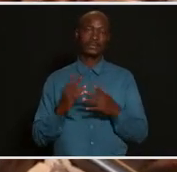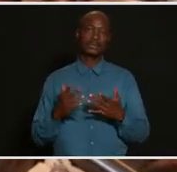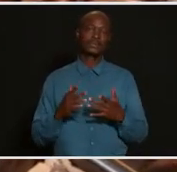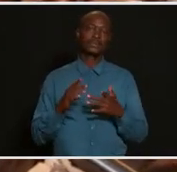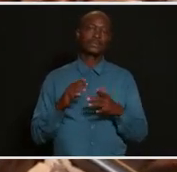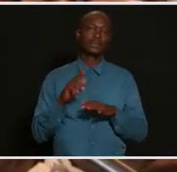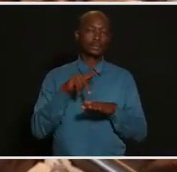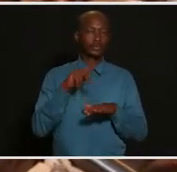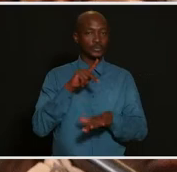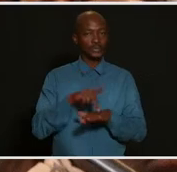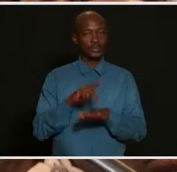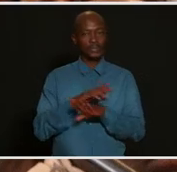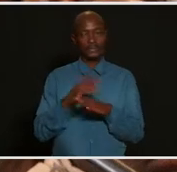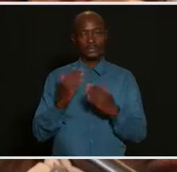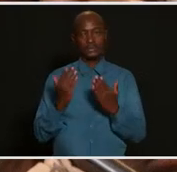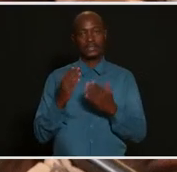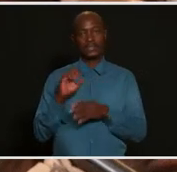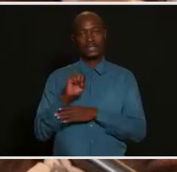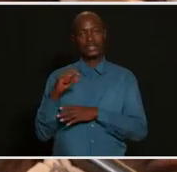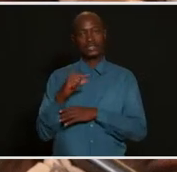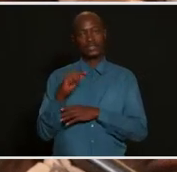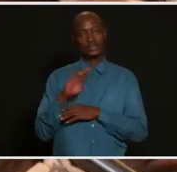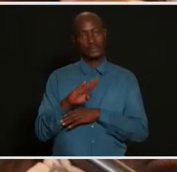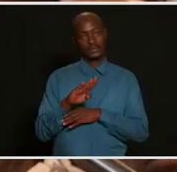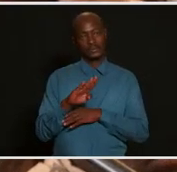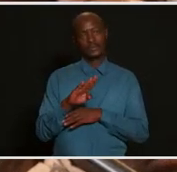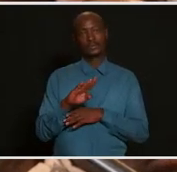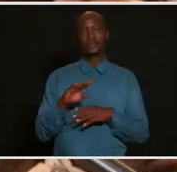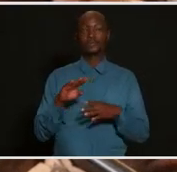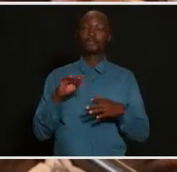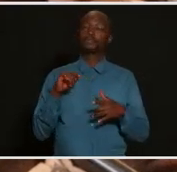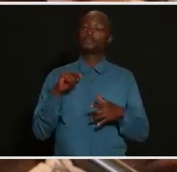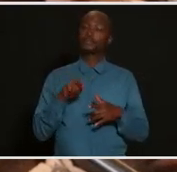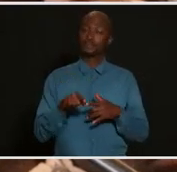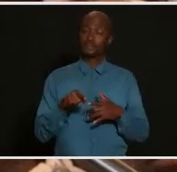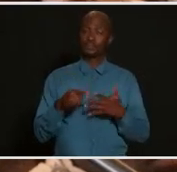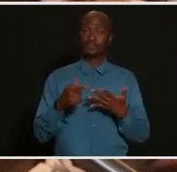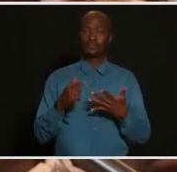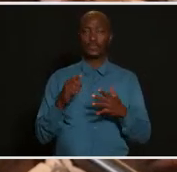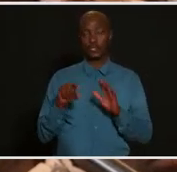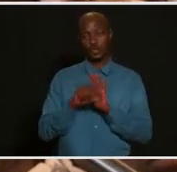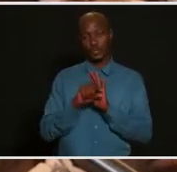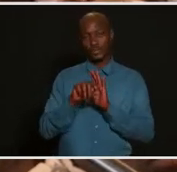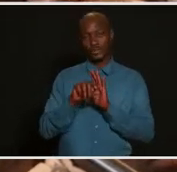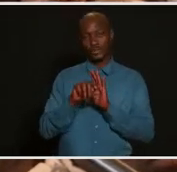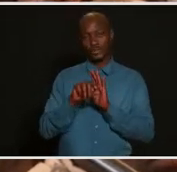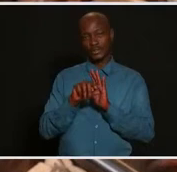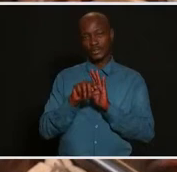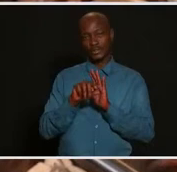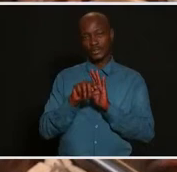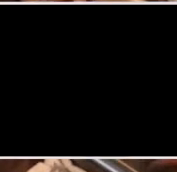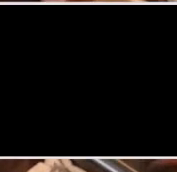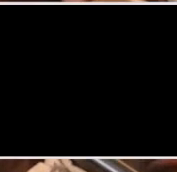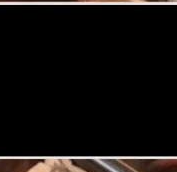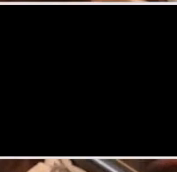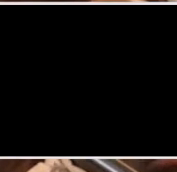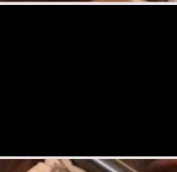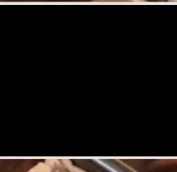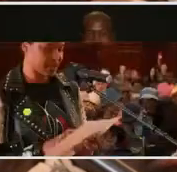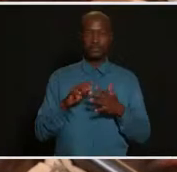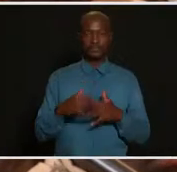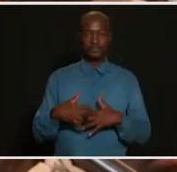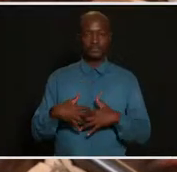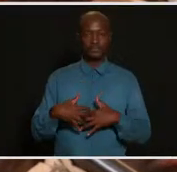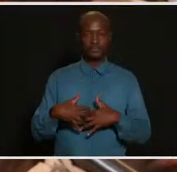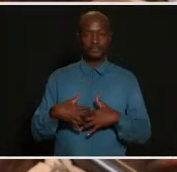school governing board and addressing misconduct in schools through Clause 9 which clarifies what constitutes